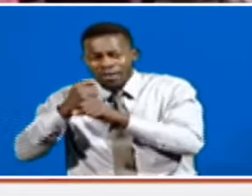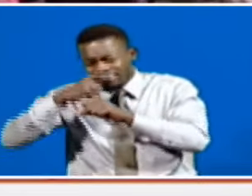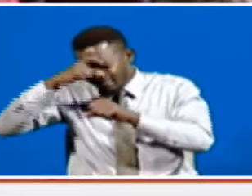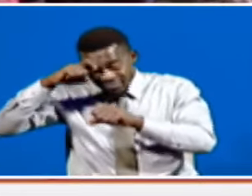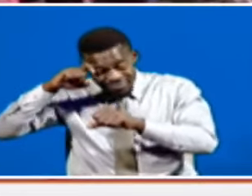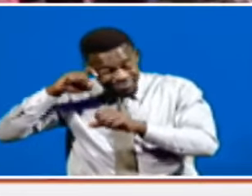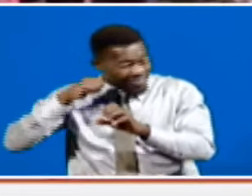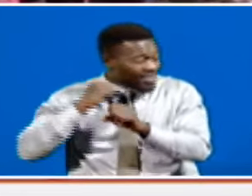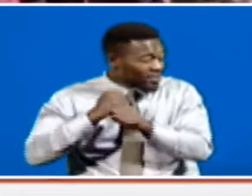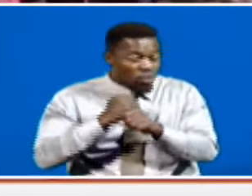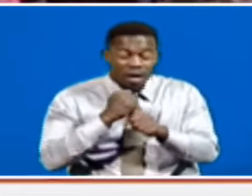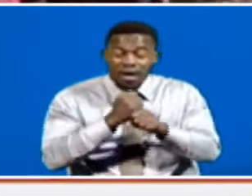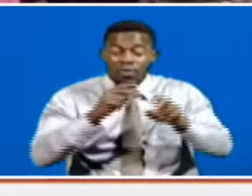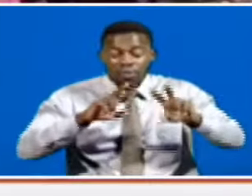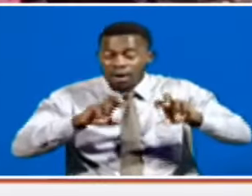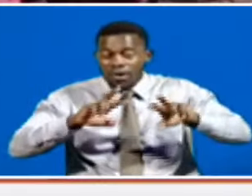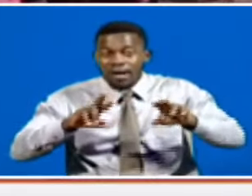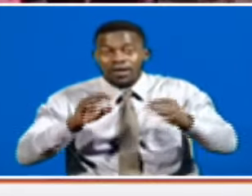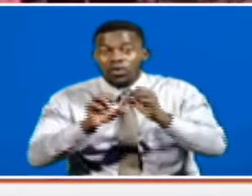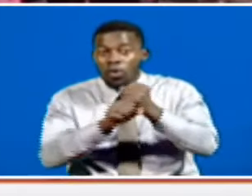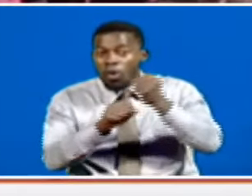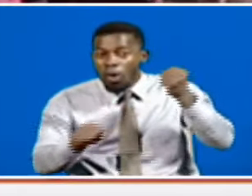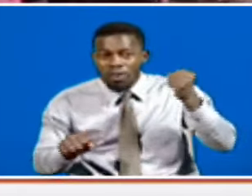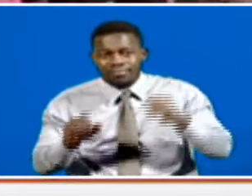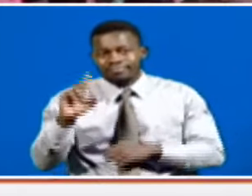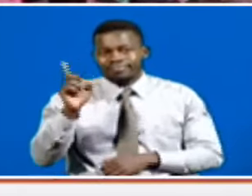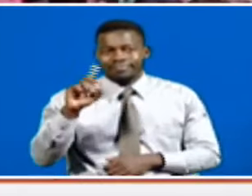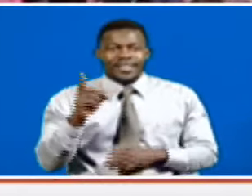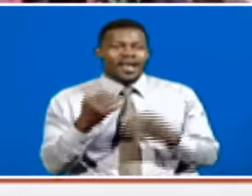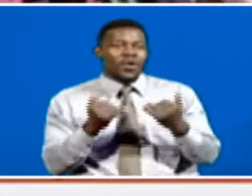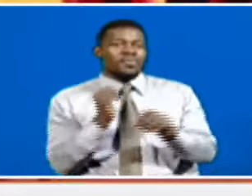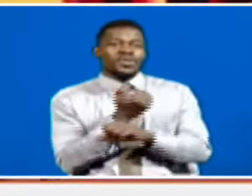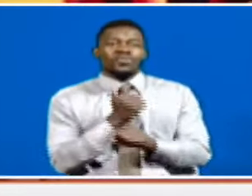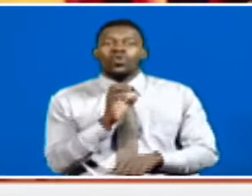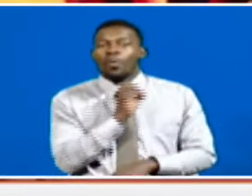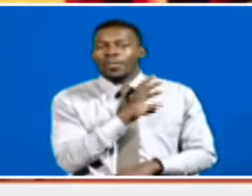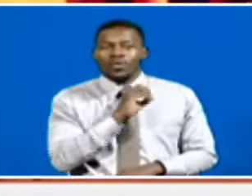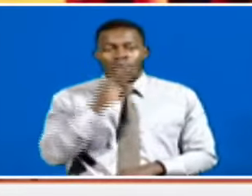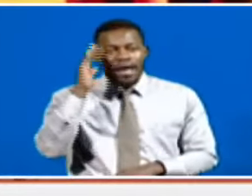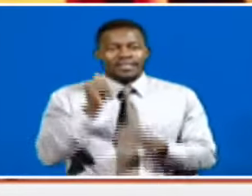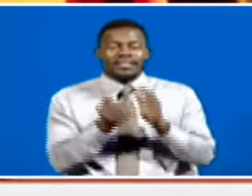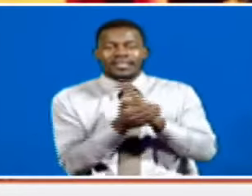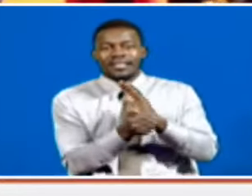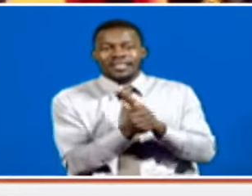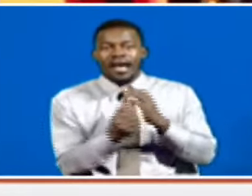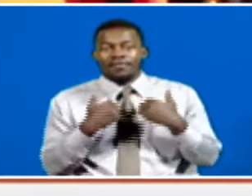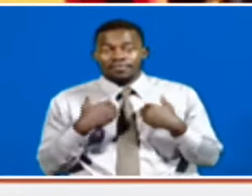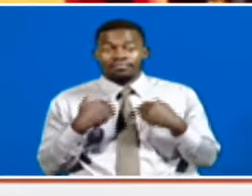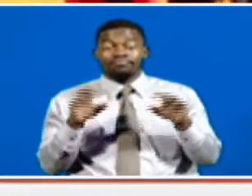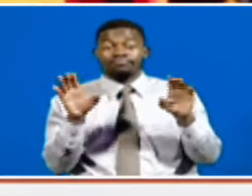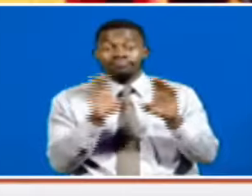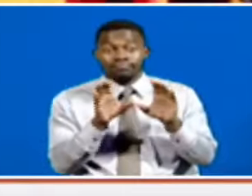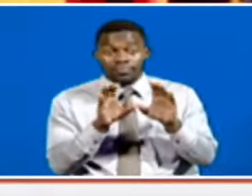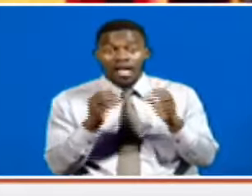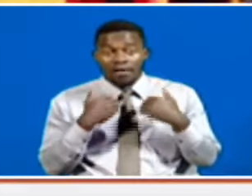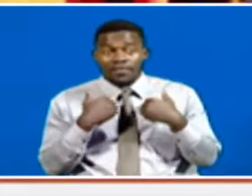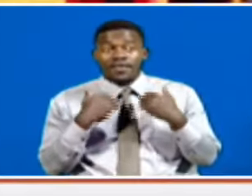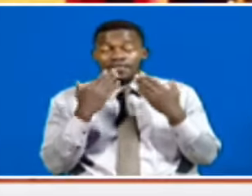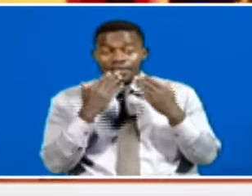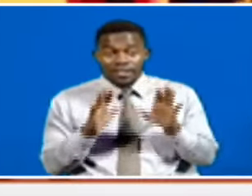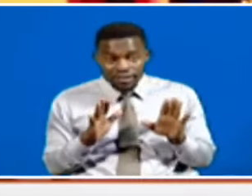hizi. Watu wanataka zile kazi ambazo sini wawo isilitupa kupata. Leo amepata certificate ya agriculture na